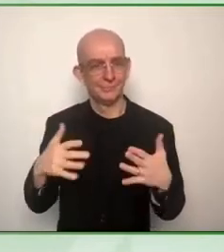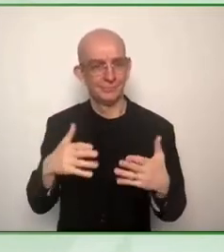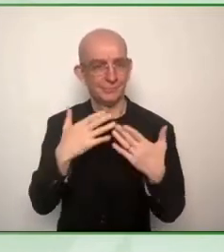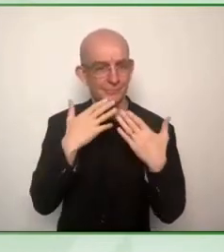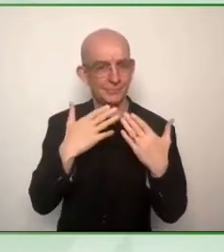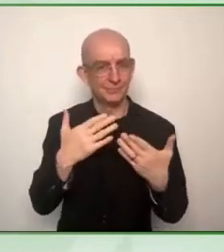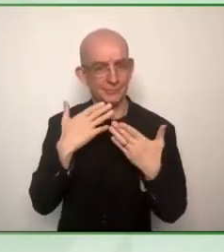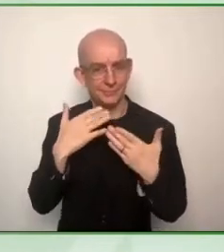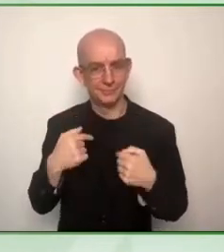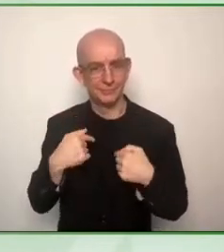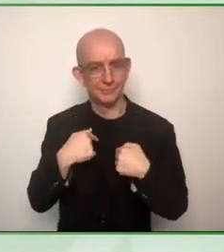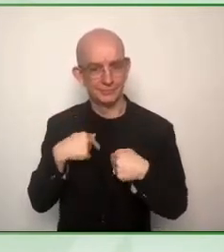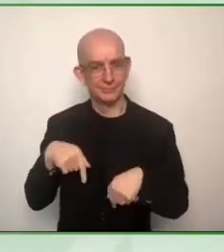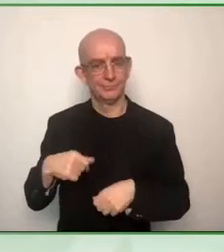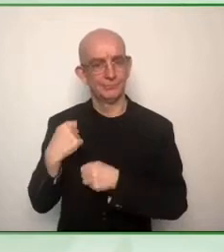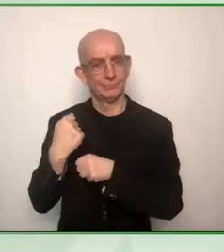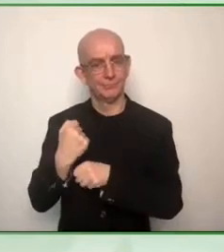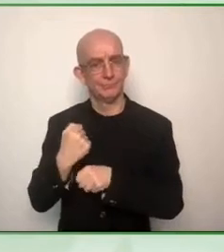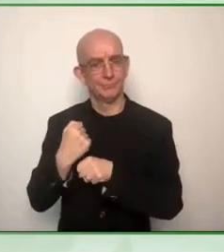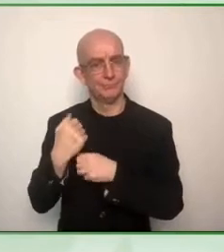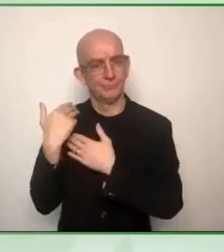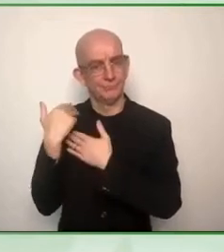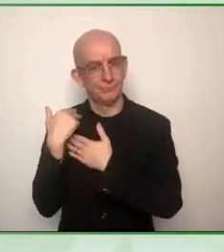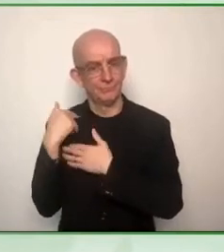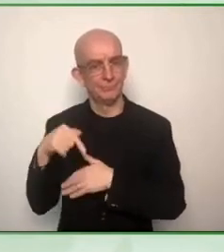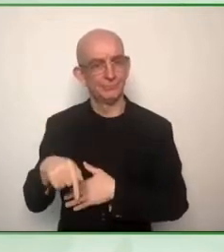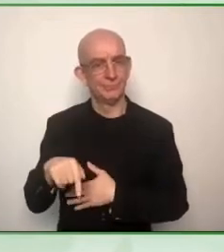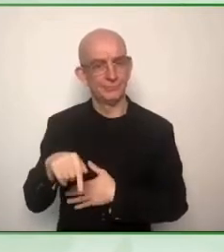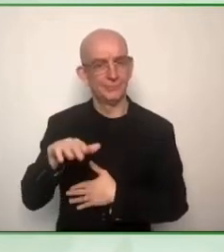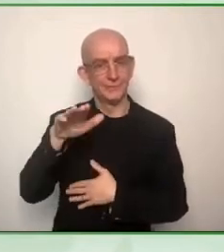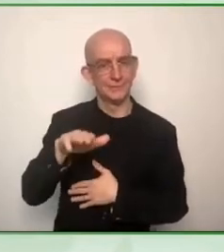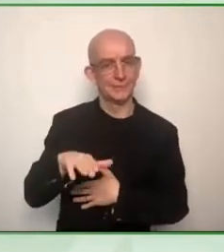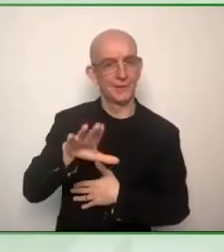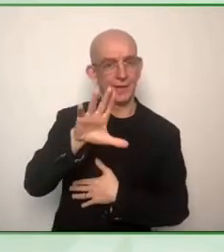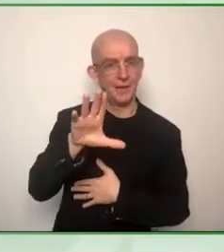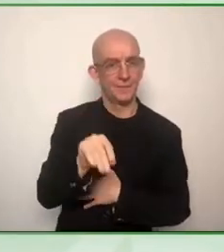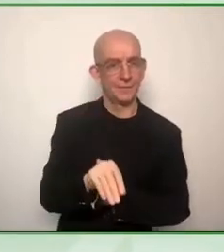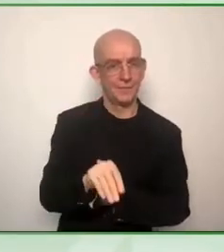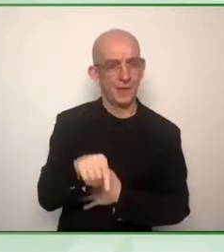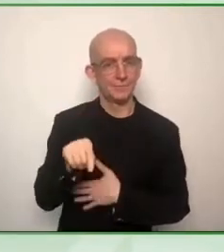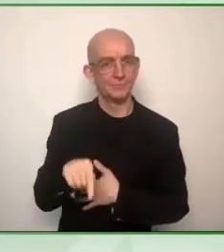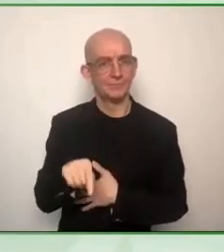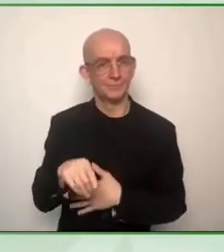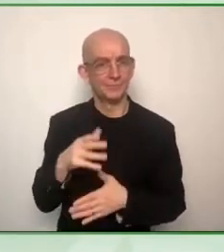basically with the core belief that all business should impact and improve the human condition.